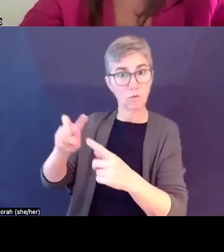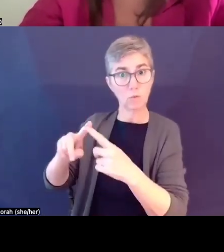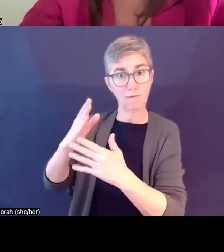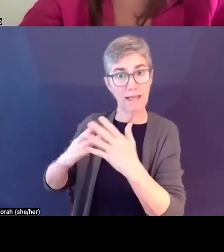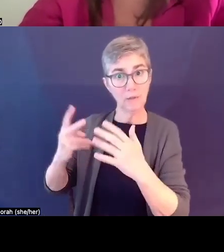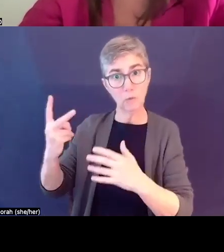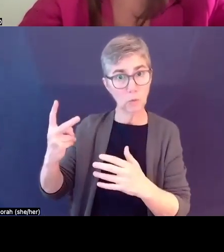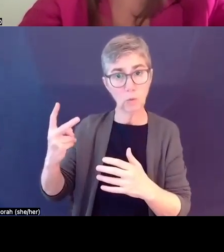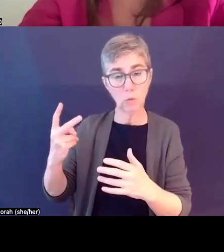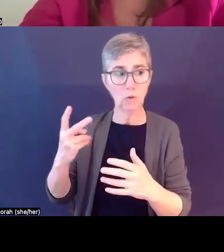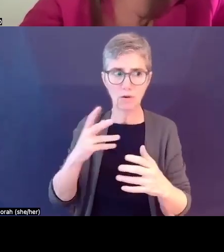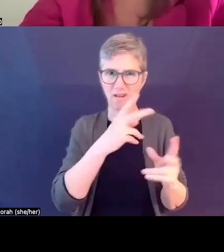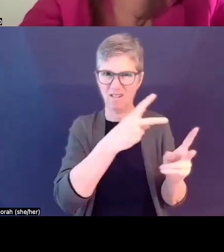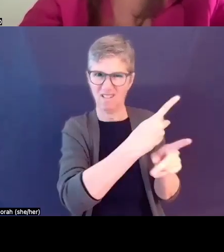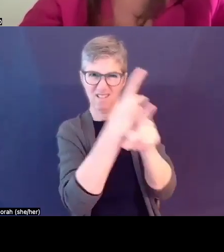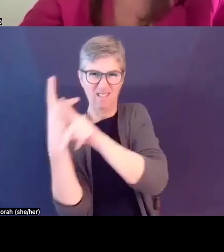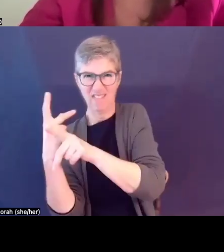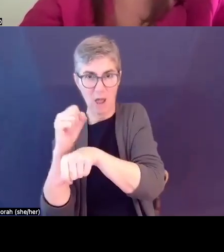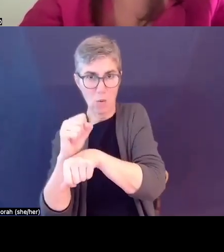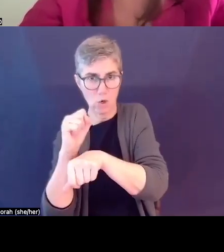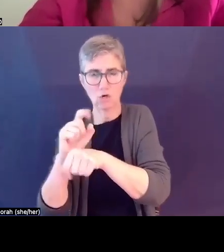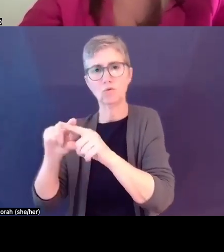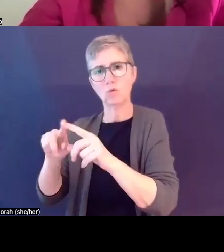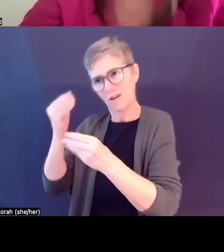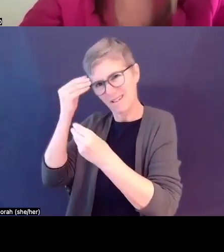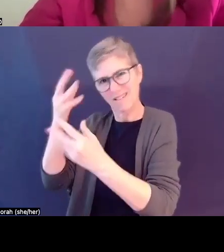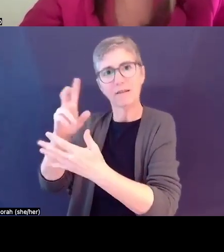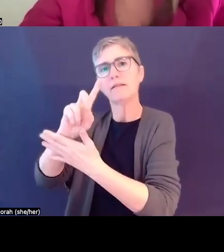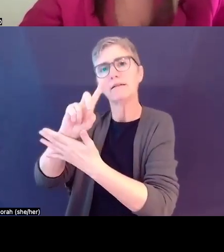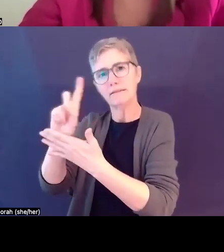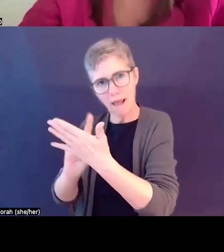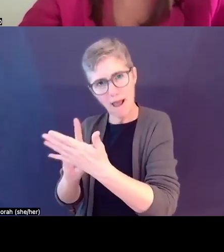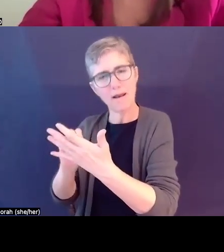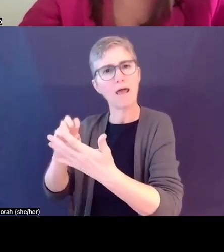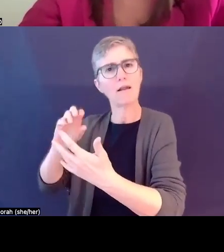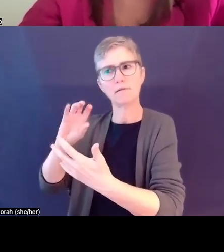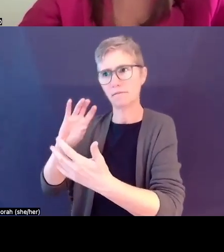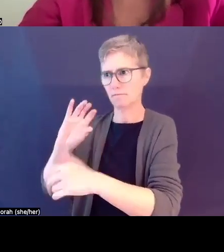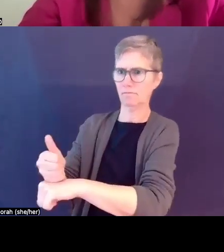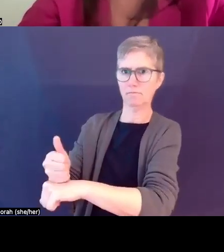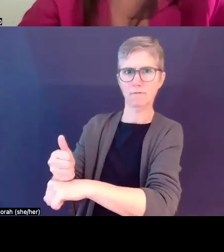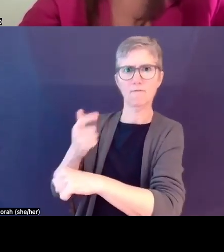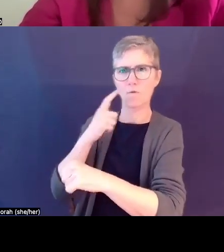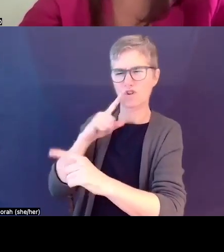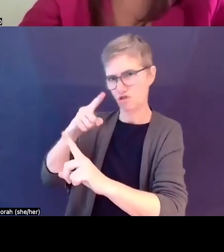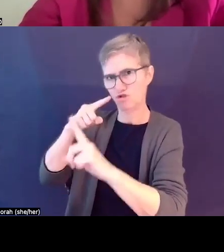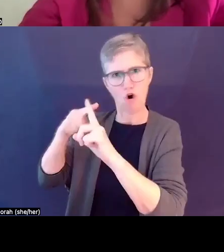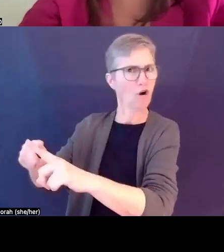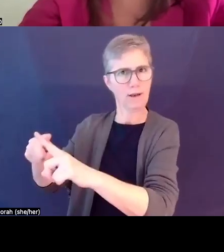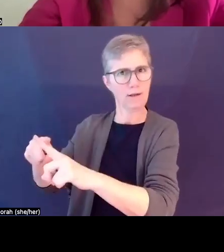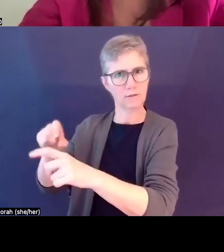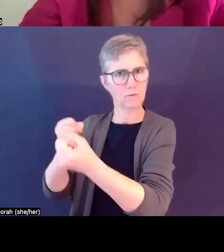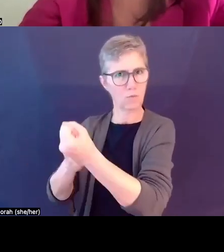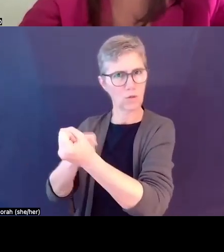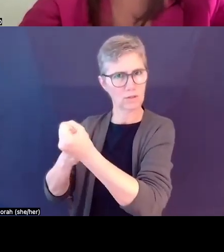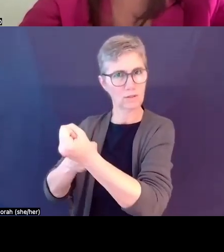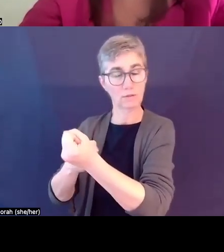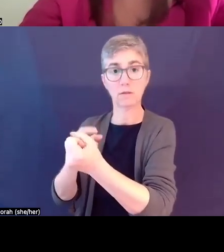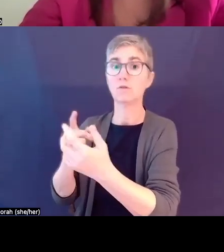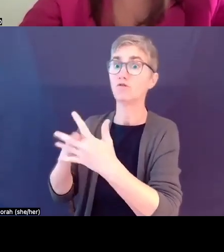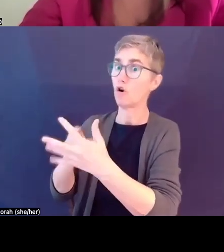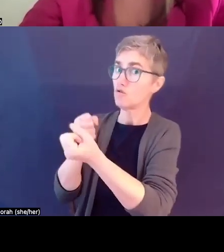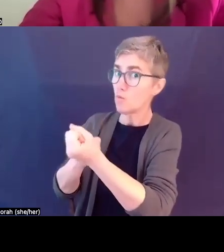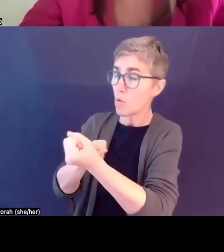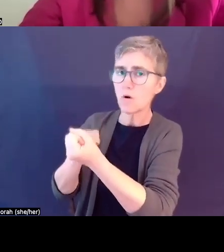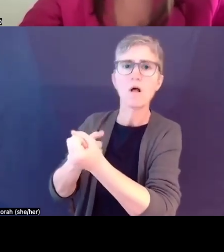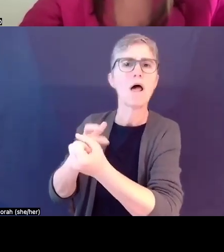work we did in phase 1 to inform the design and deployment of targeted implementation supports. As we deploy supports, we also continue to